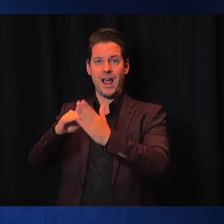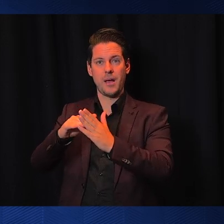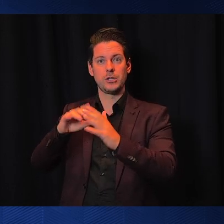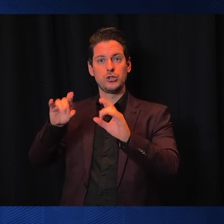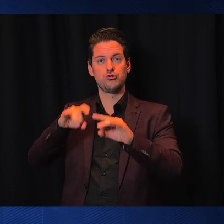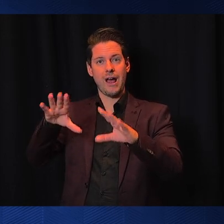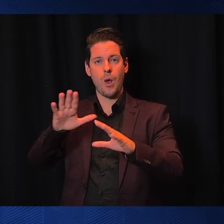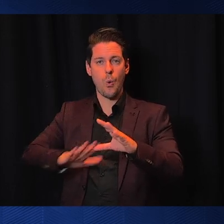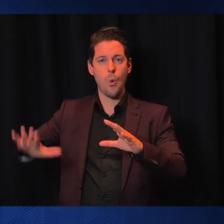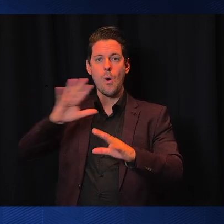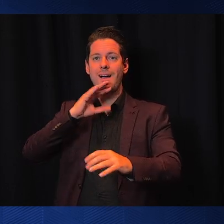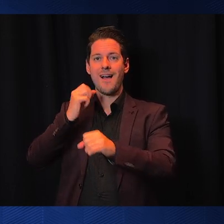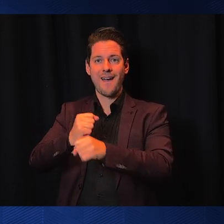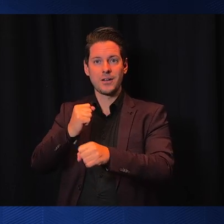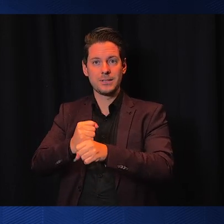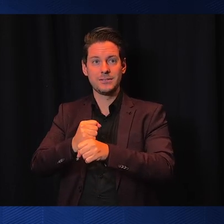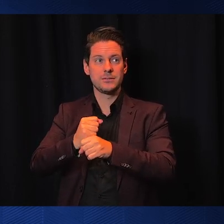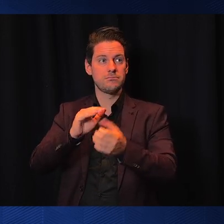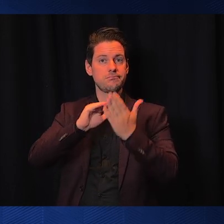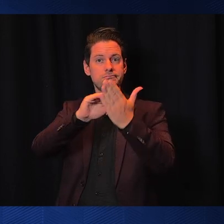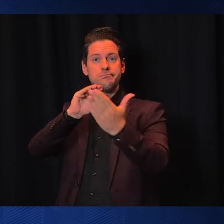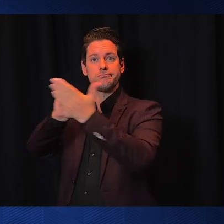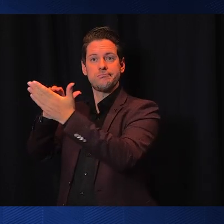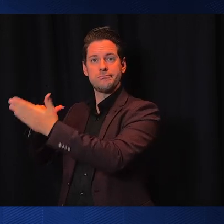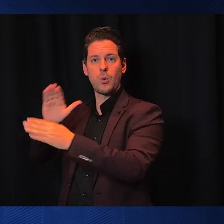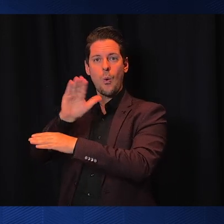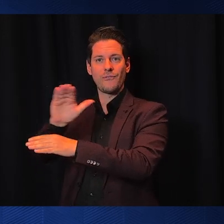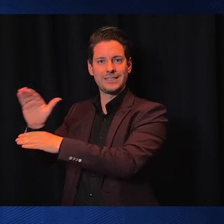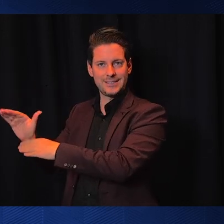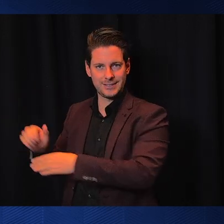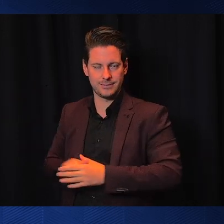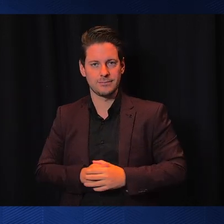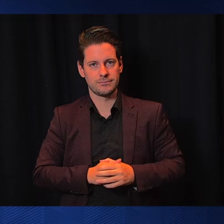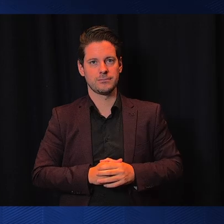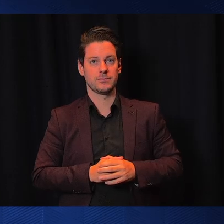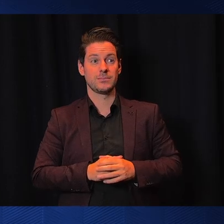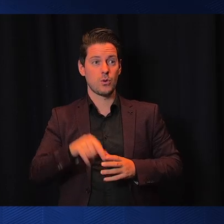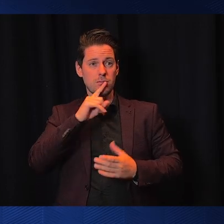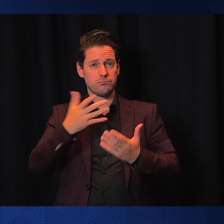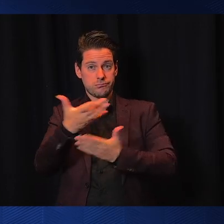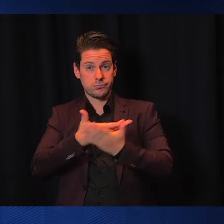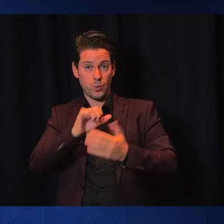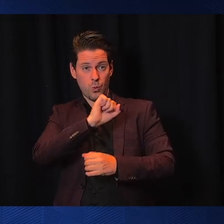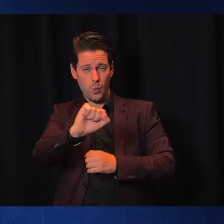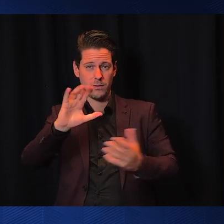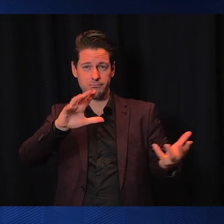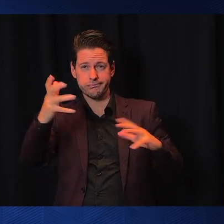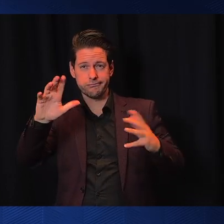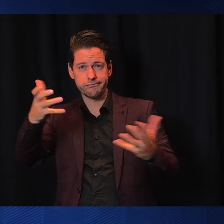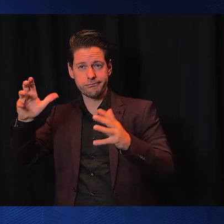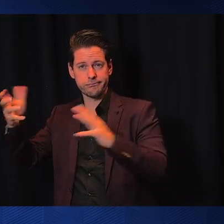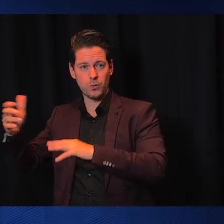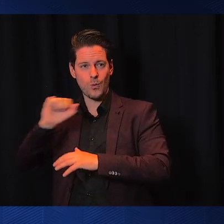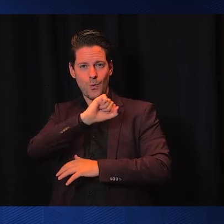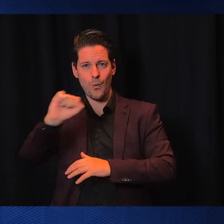respond effectively overseas. So as you all were speaking about the disasters you've experienced and